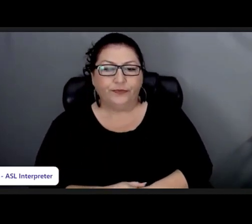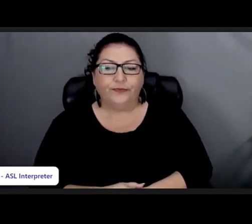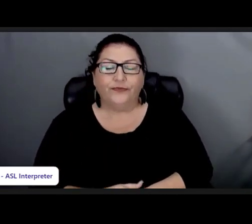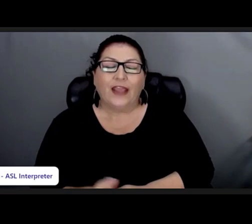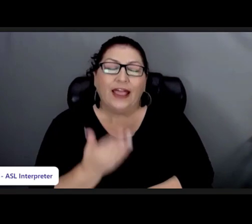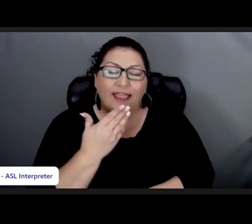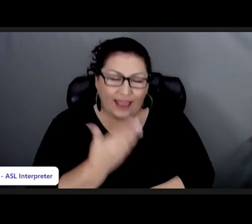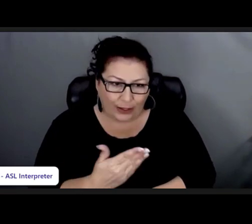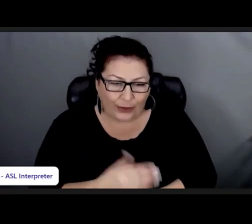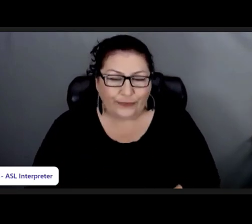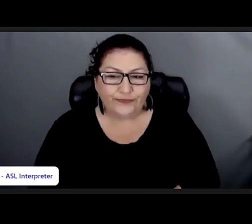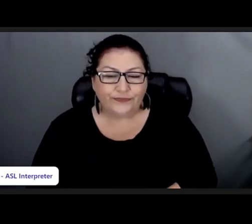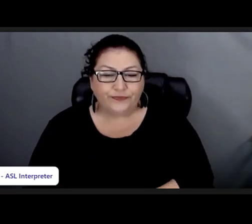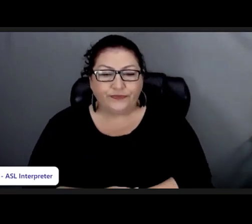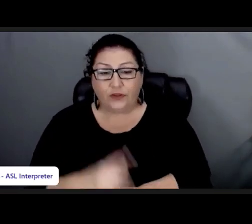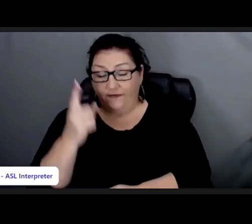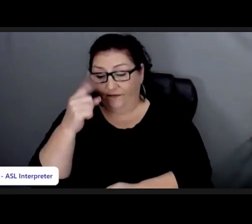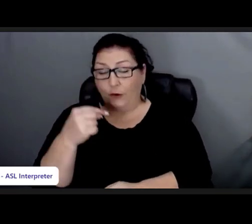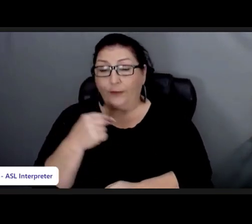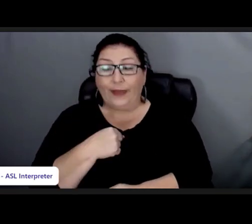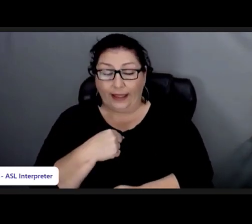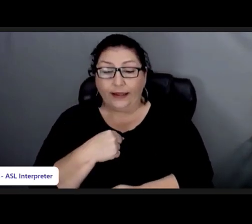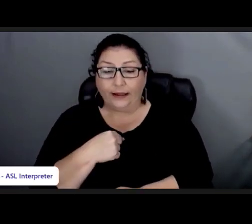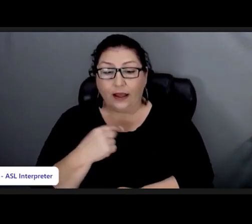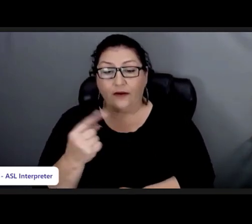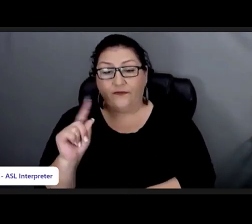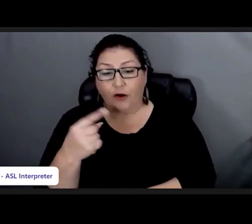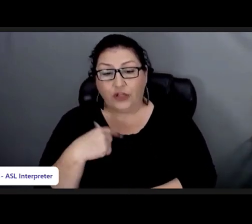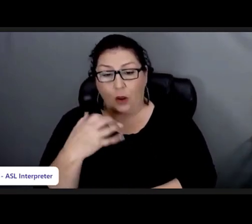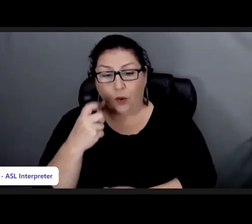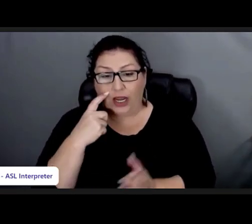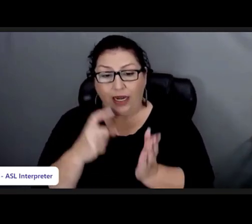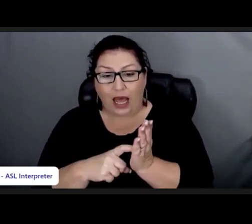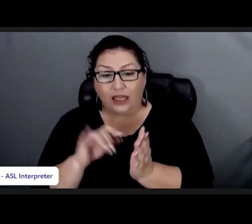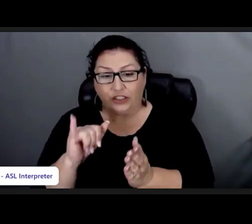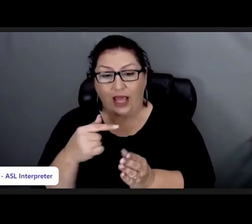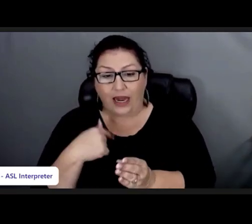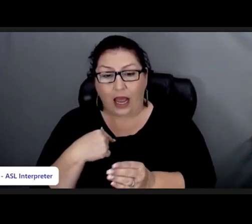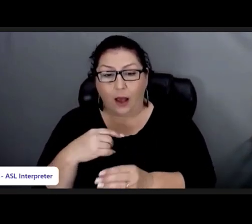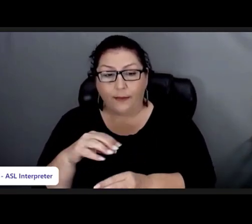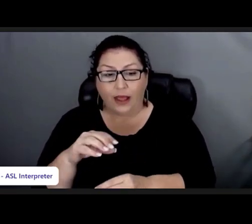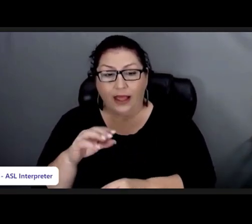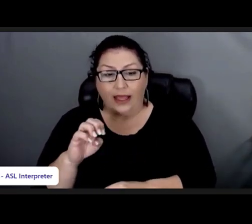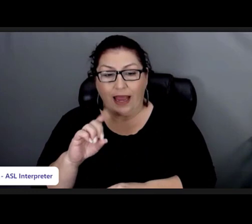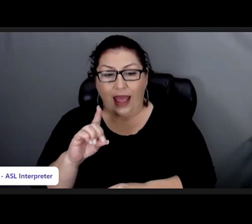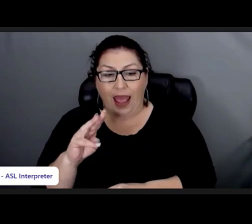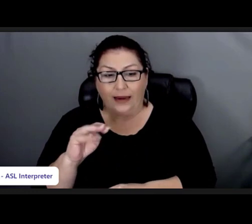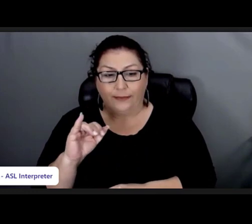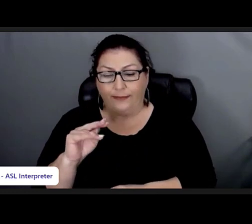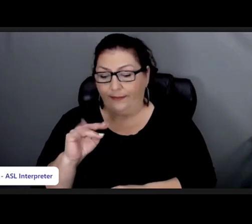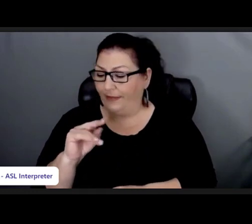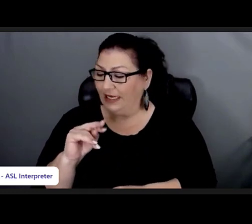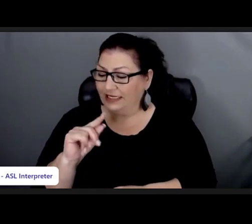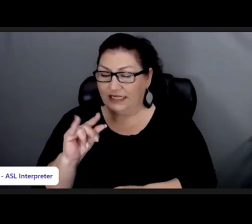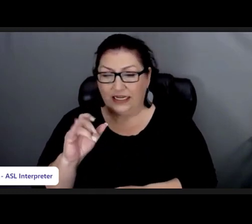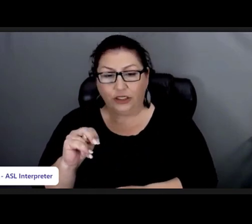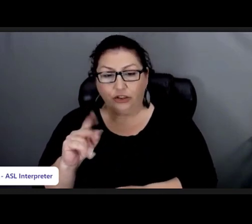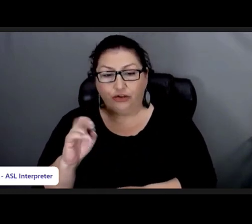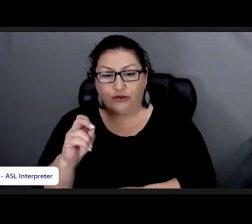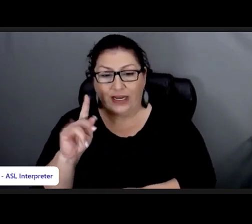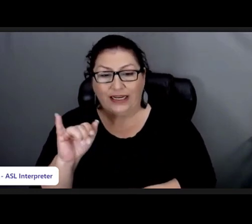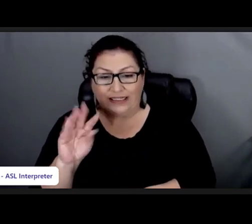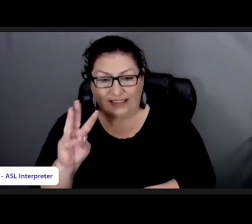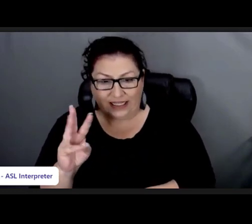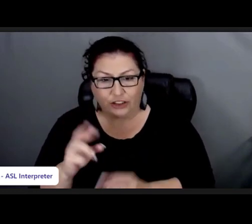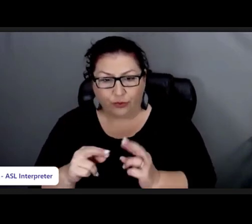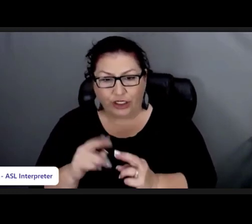Thank you. For me, first, I'd like to acknowledge that I'm in Edmonton on Treaty 6 and Region 4 for the